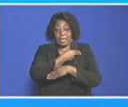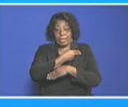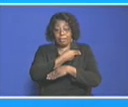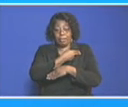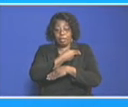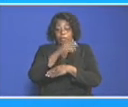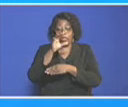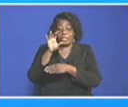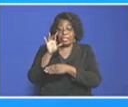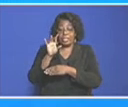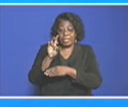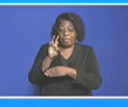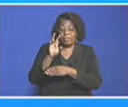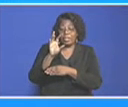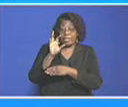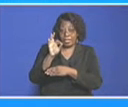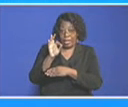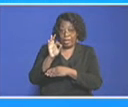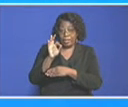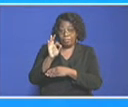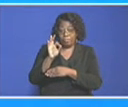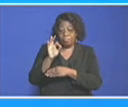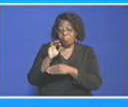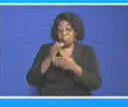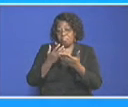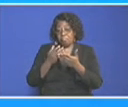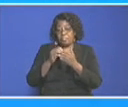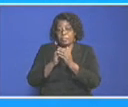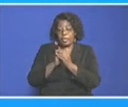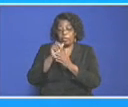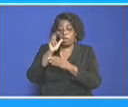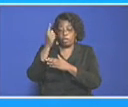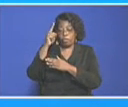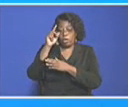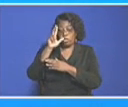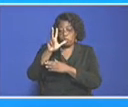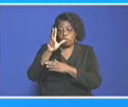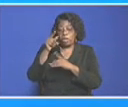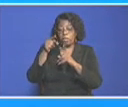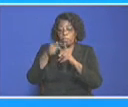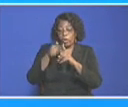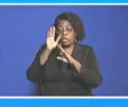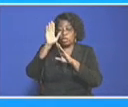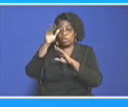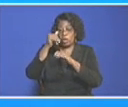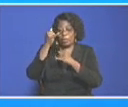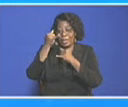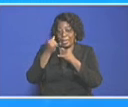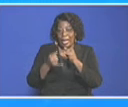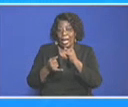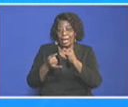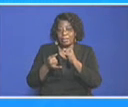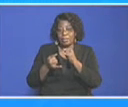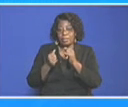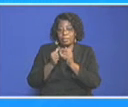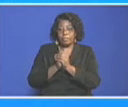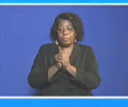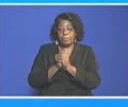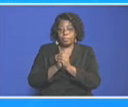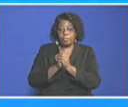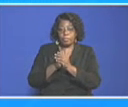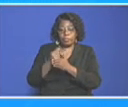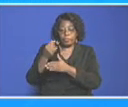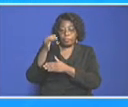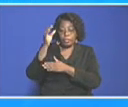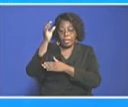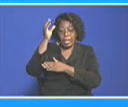with a 79 overall with an 85 rating for his three-point shot. And last but certainly not least, Charlotte Hornets rookie big man Kai